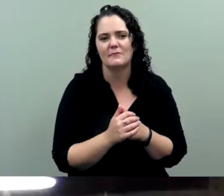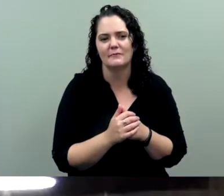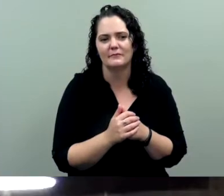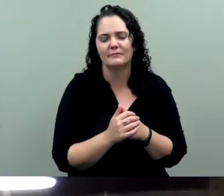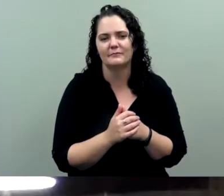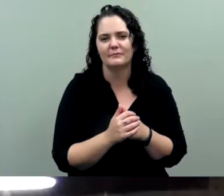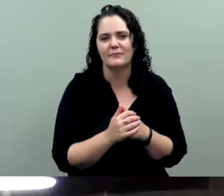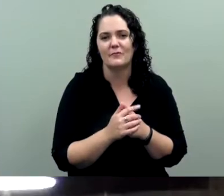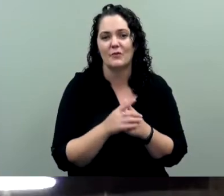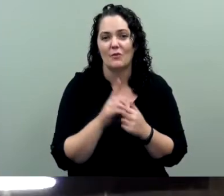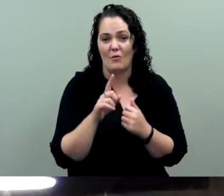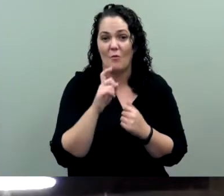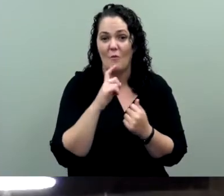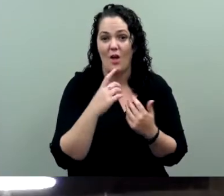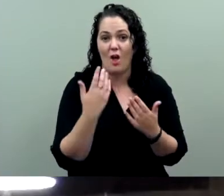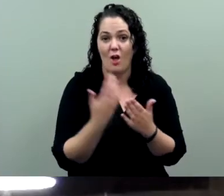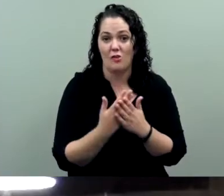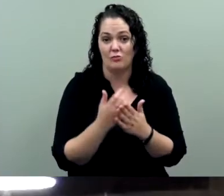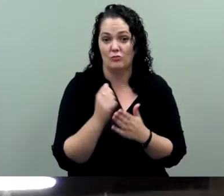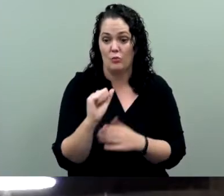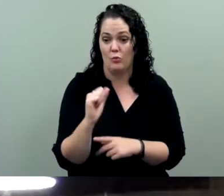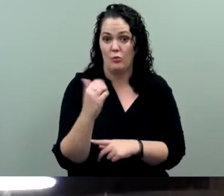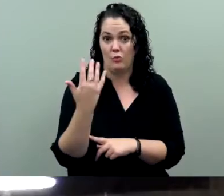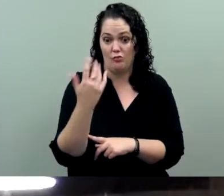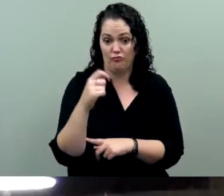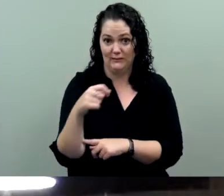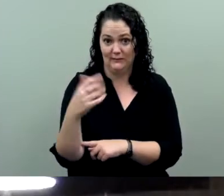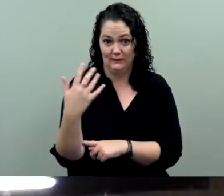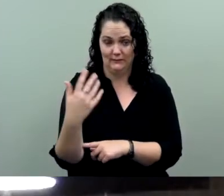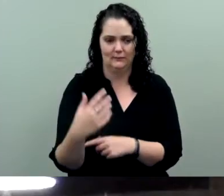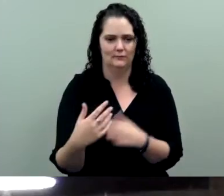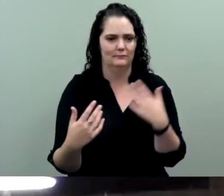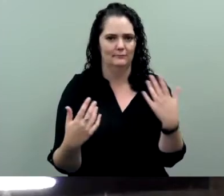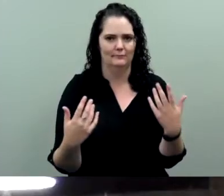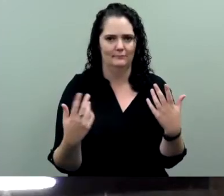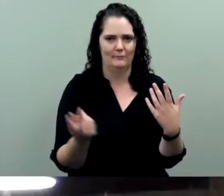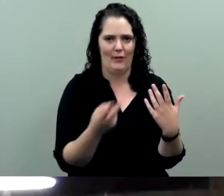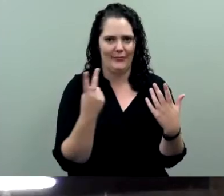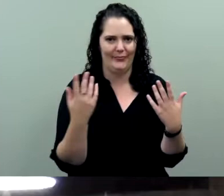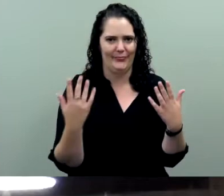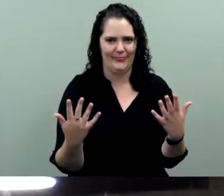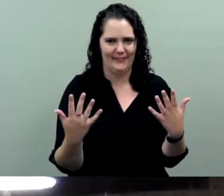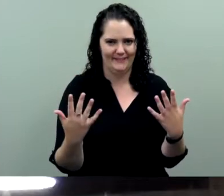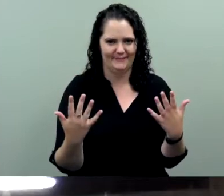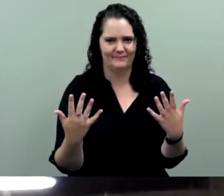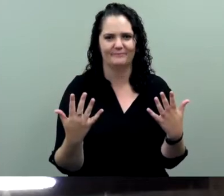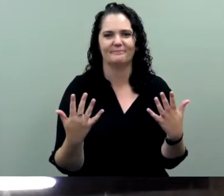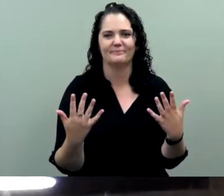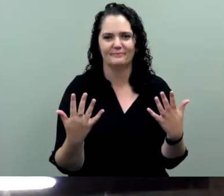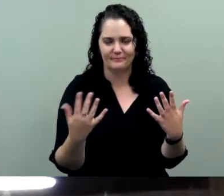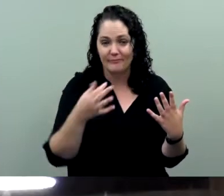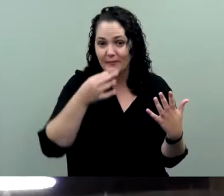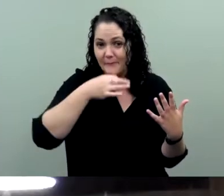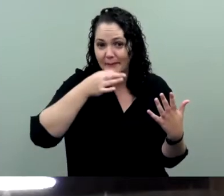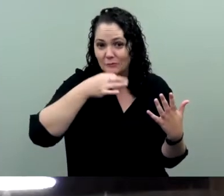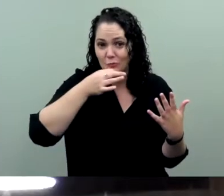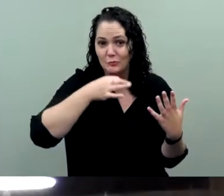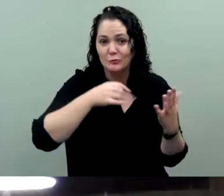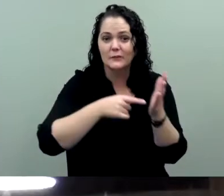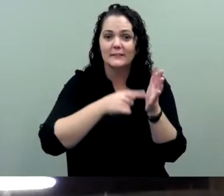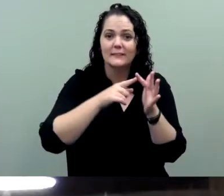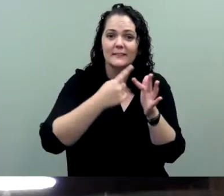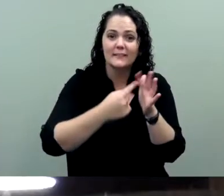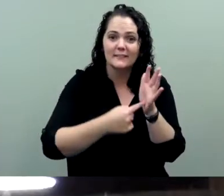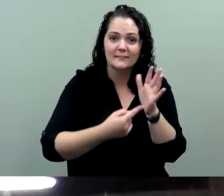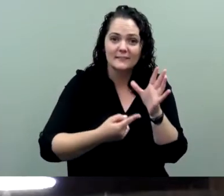and to your non-dominant hand. All right, so what you'll need is 4 either pencils, texters, markers, whatever it is